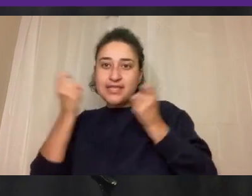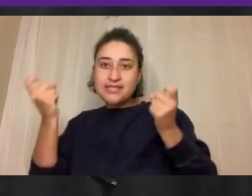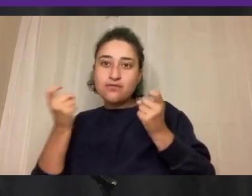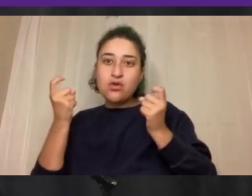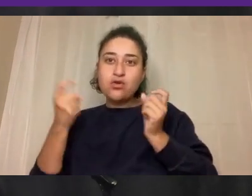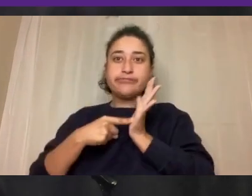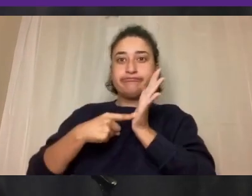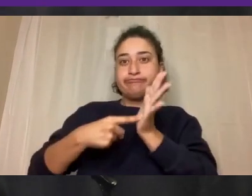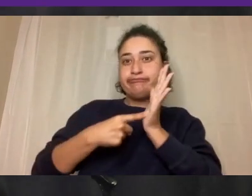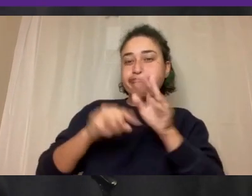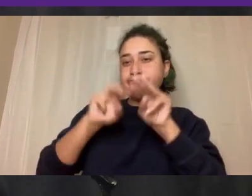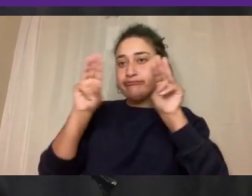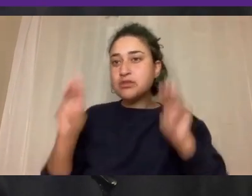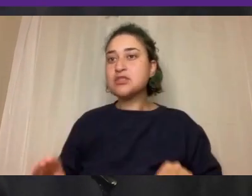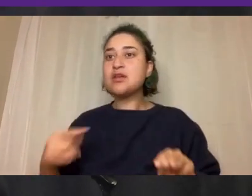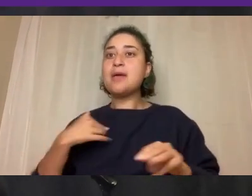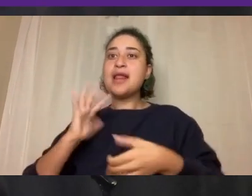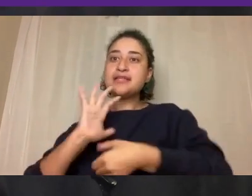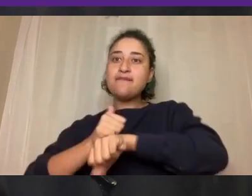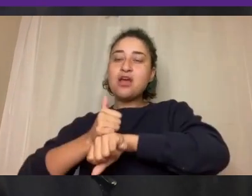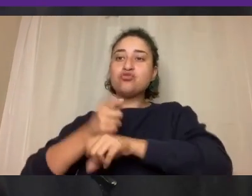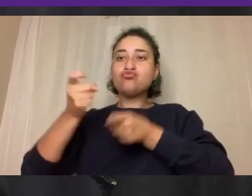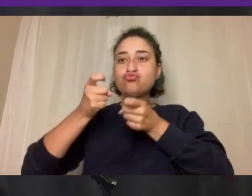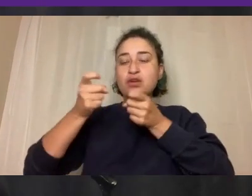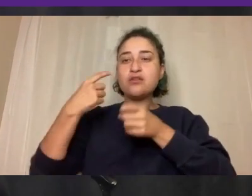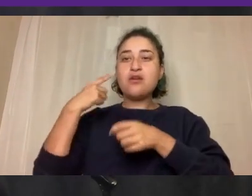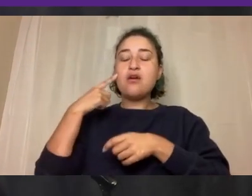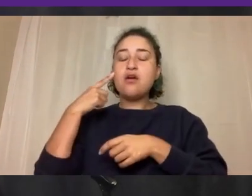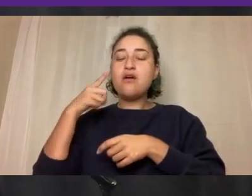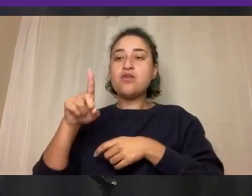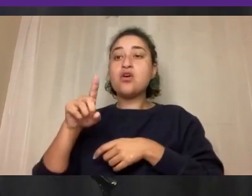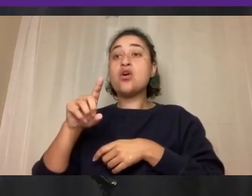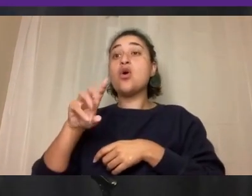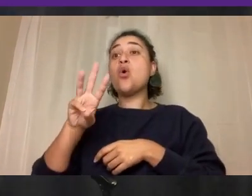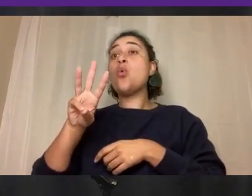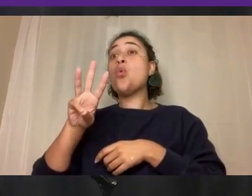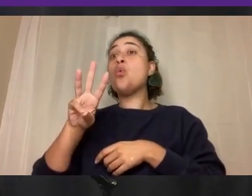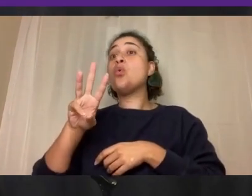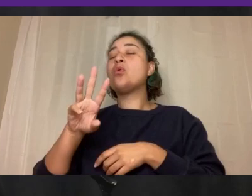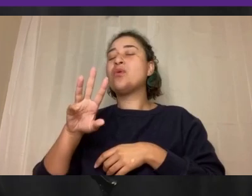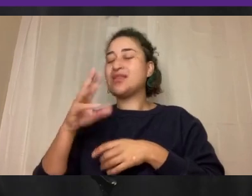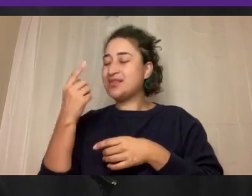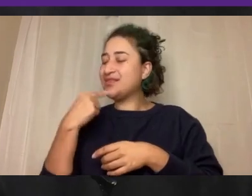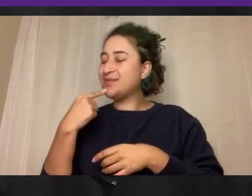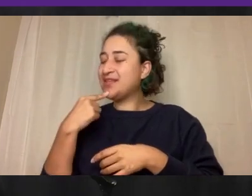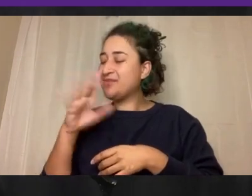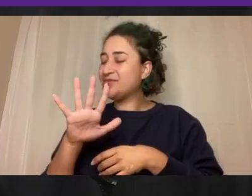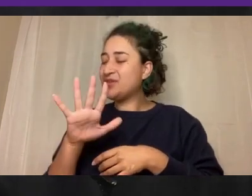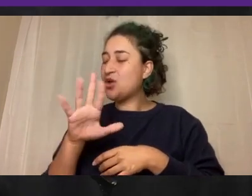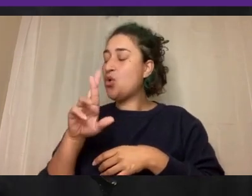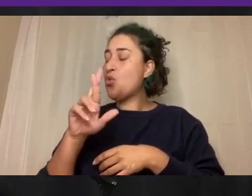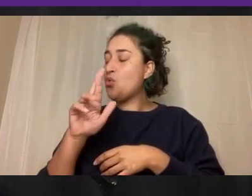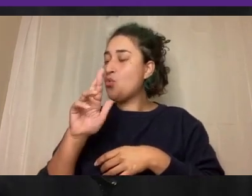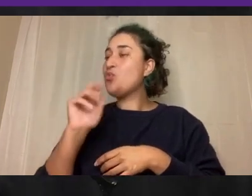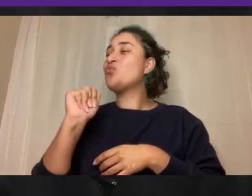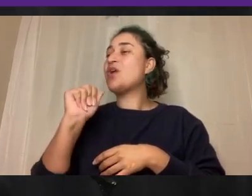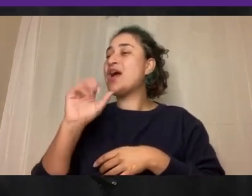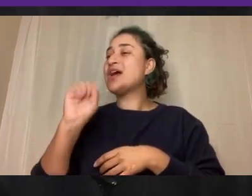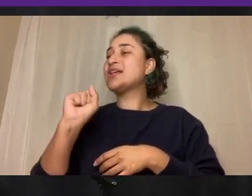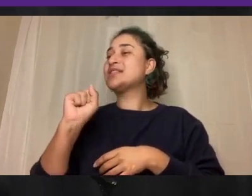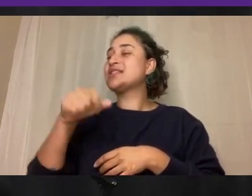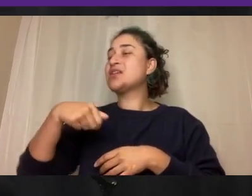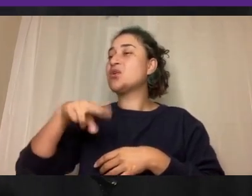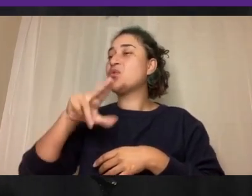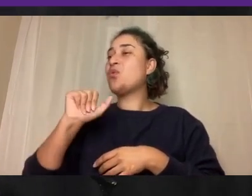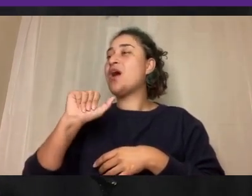and director of the Rascuache. I practice that, by the way.